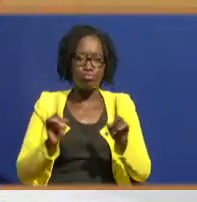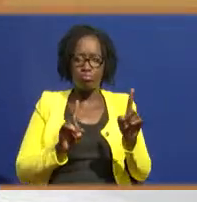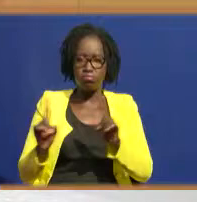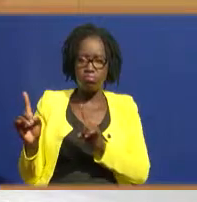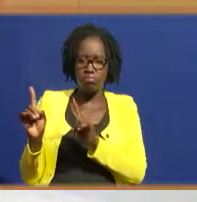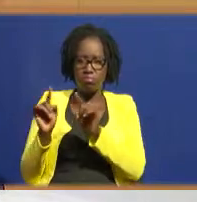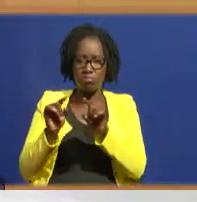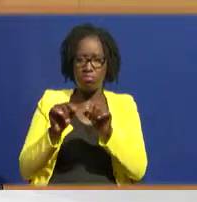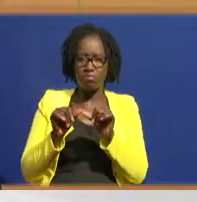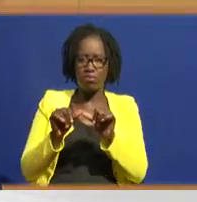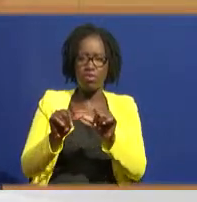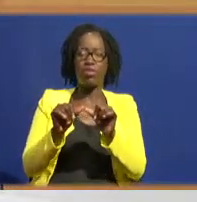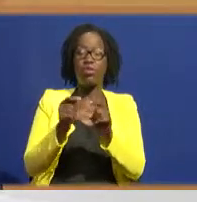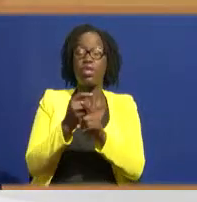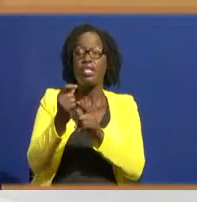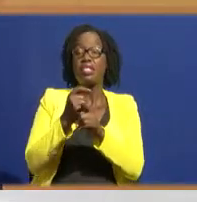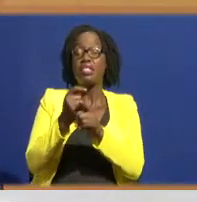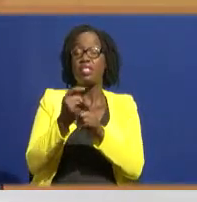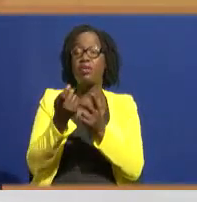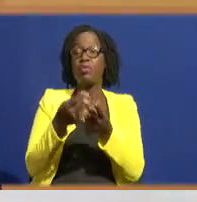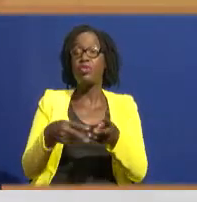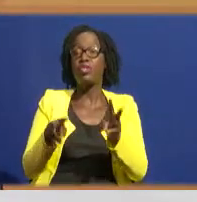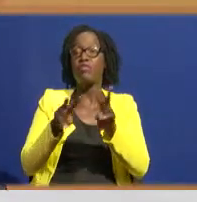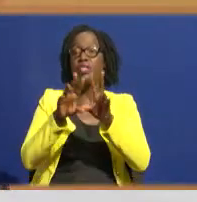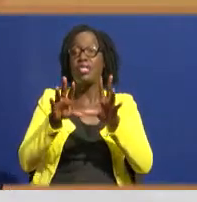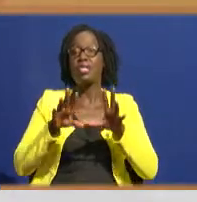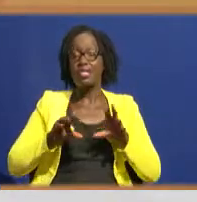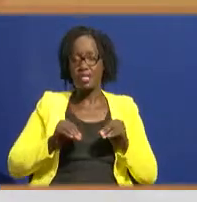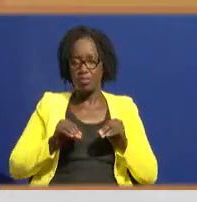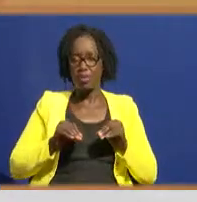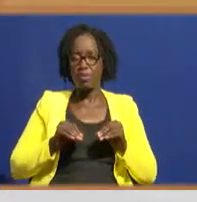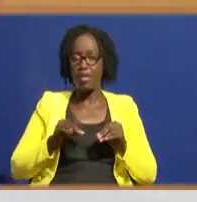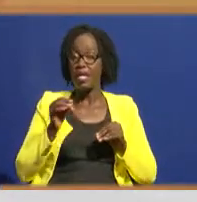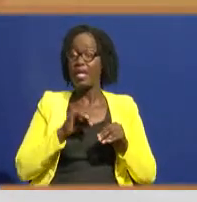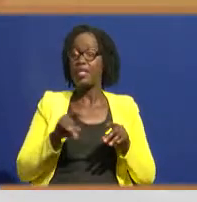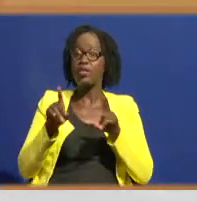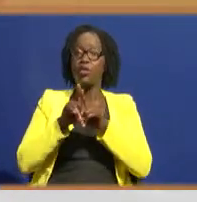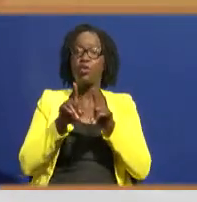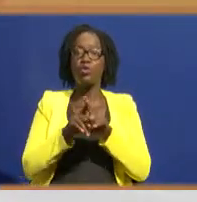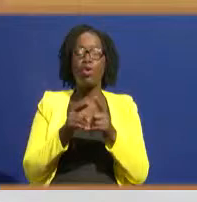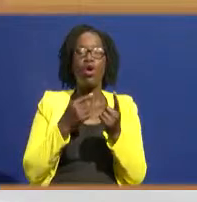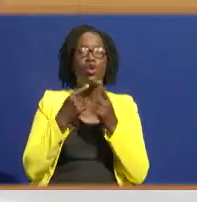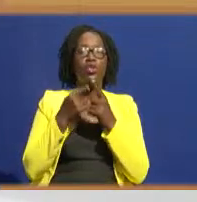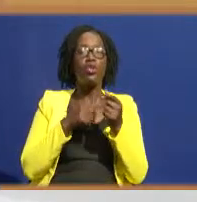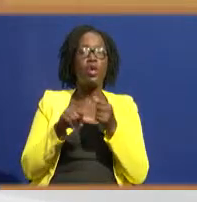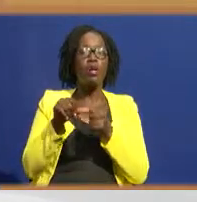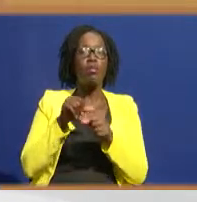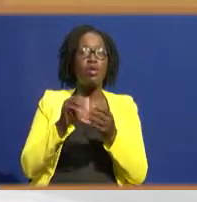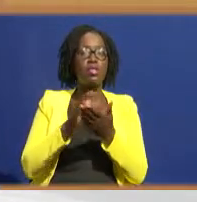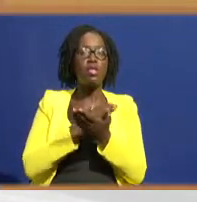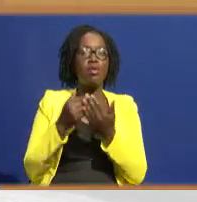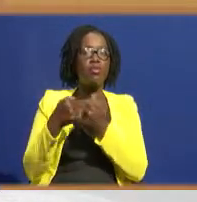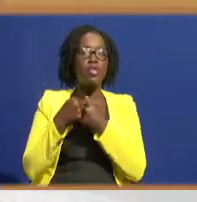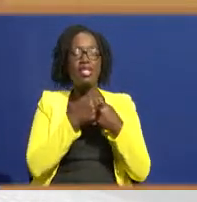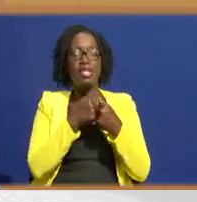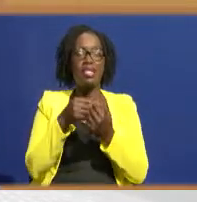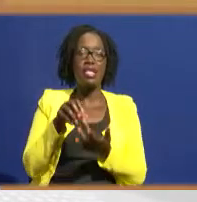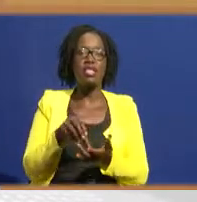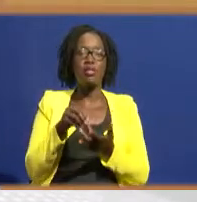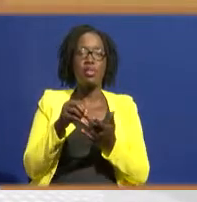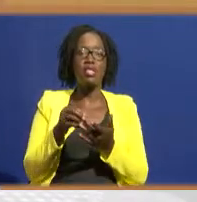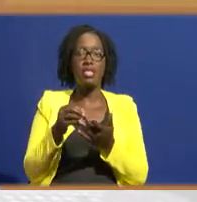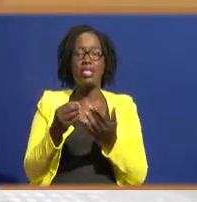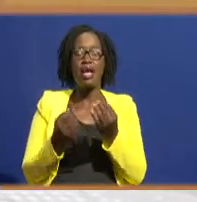continue to train them on the values that are acceptable, and also address some of the challenges, and especially the